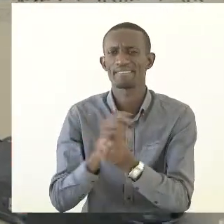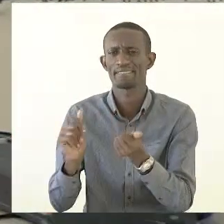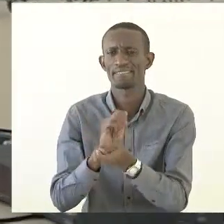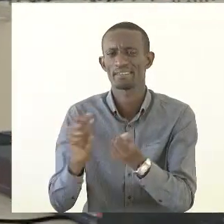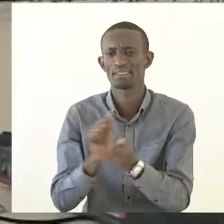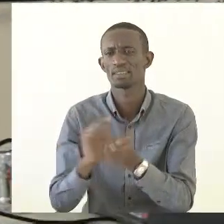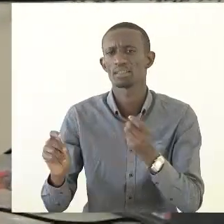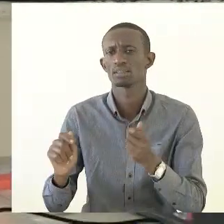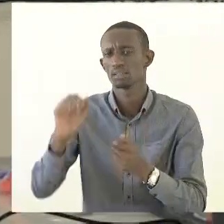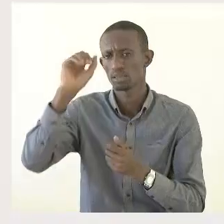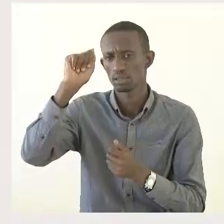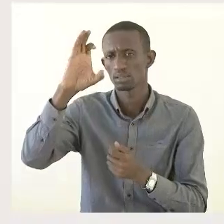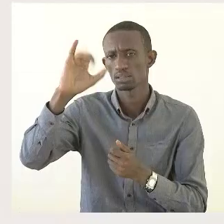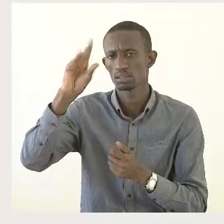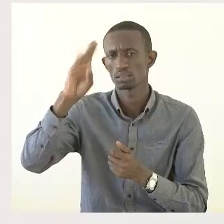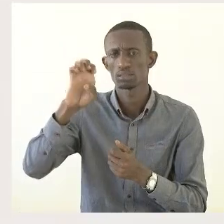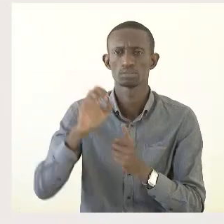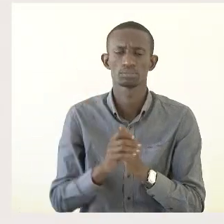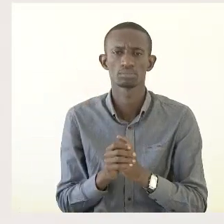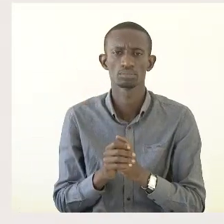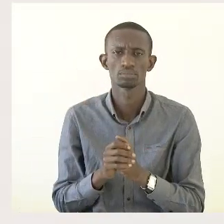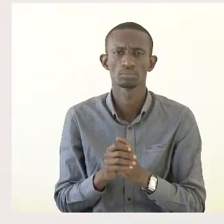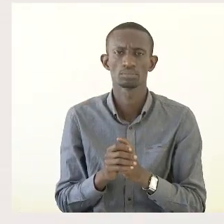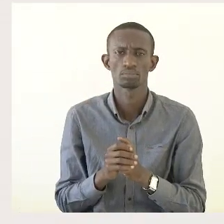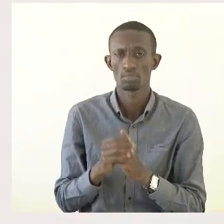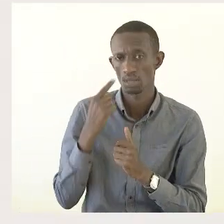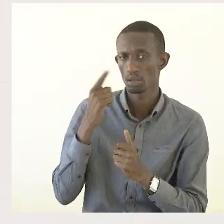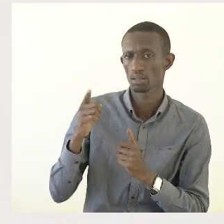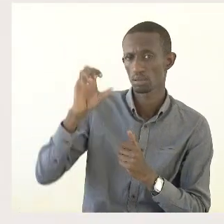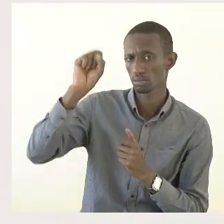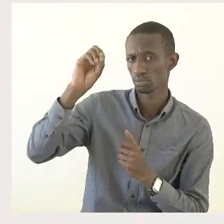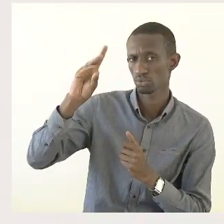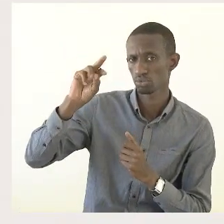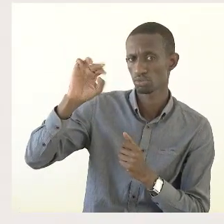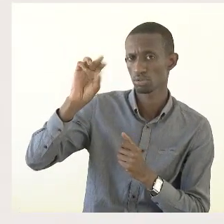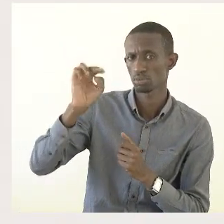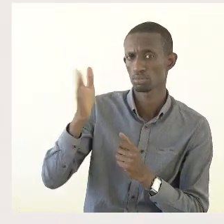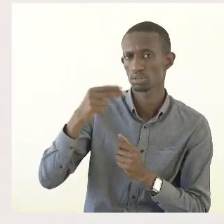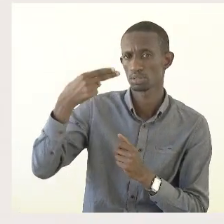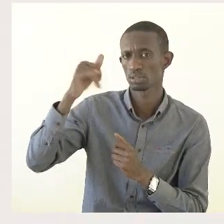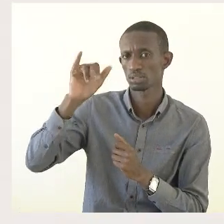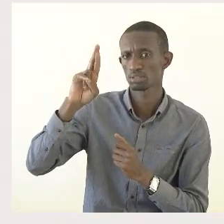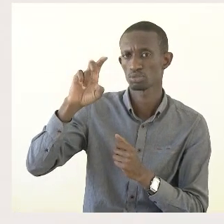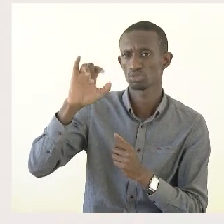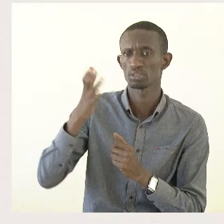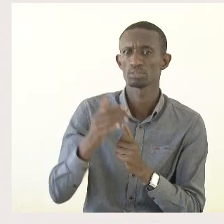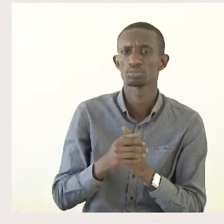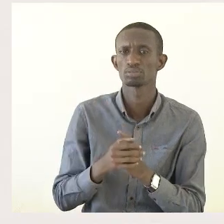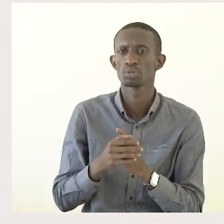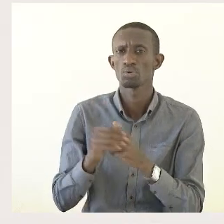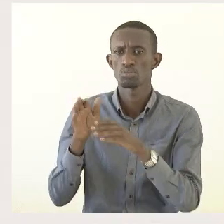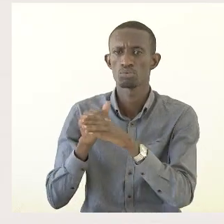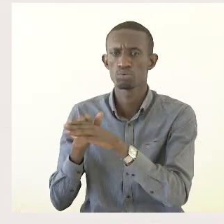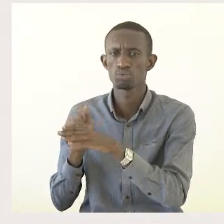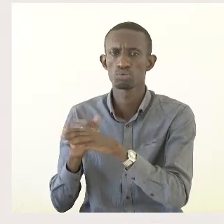from there is sodium hydroxide slowly until fizzing stops, and add Bendix